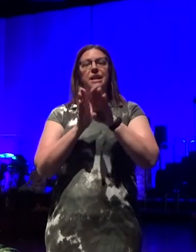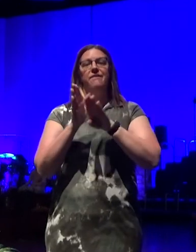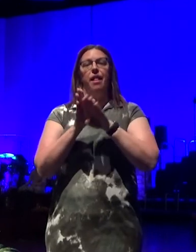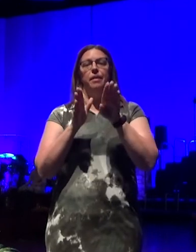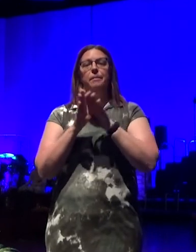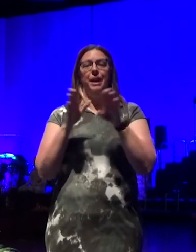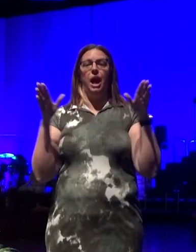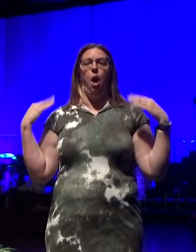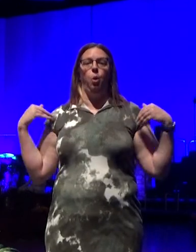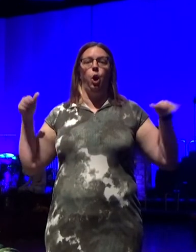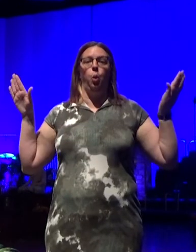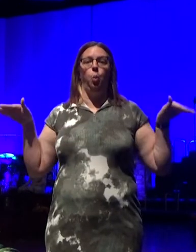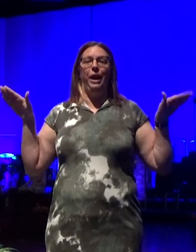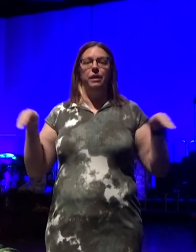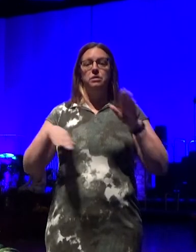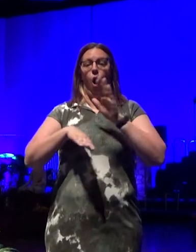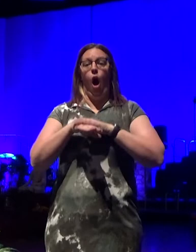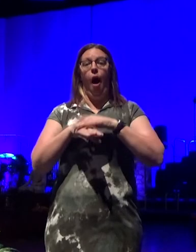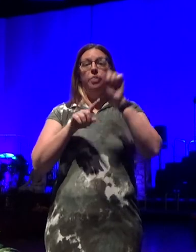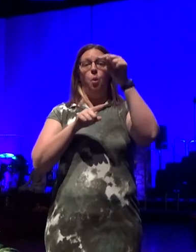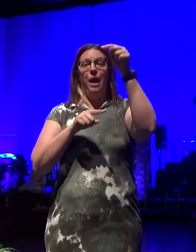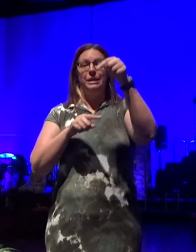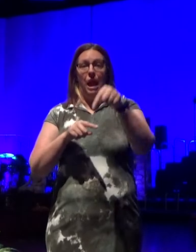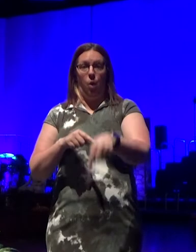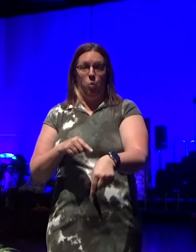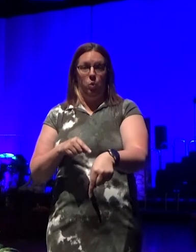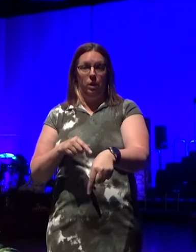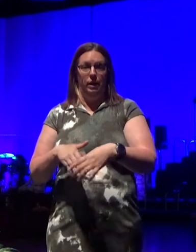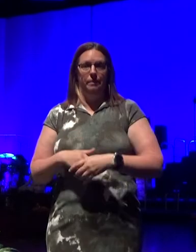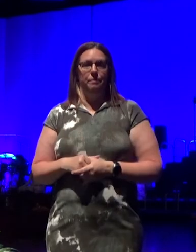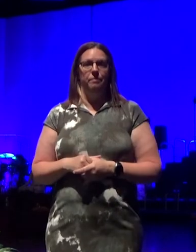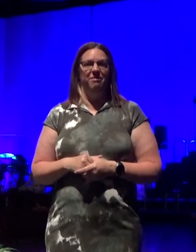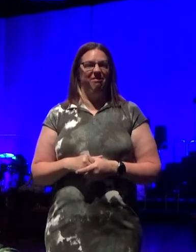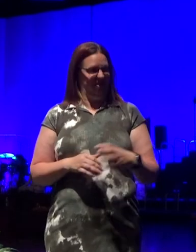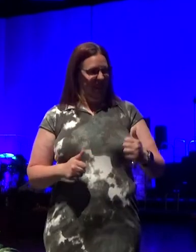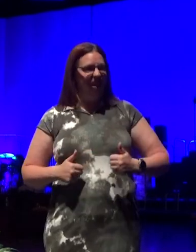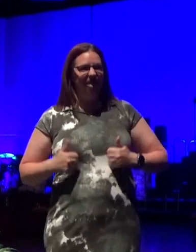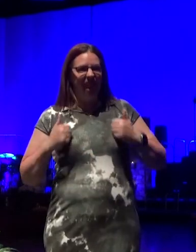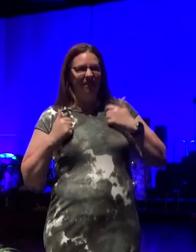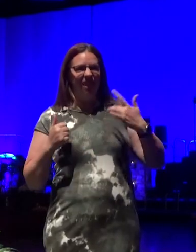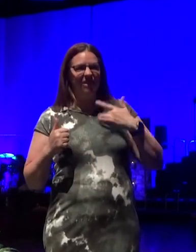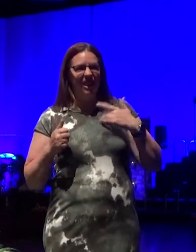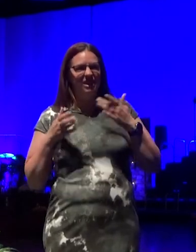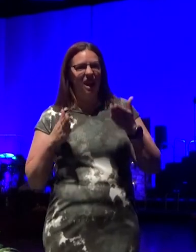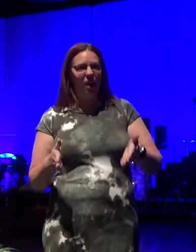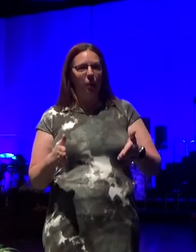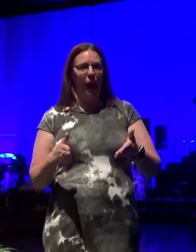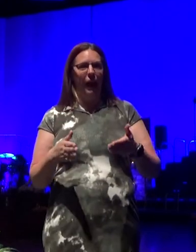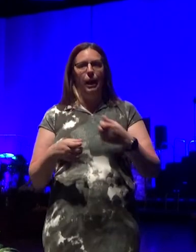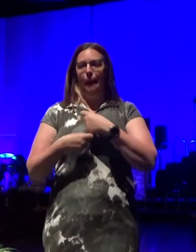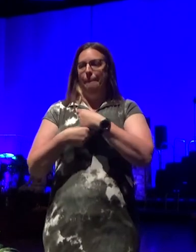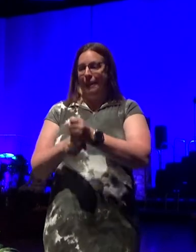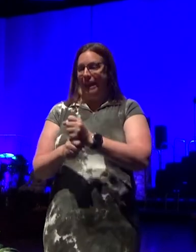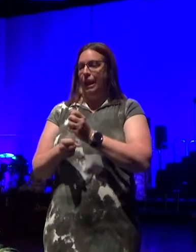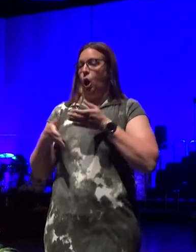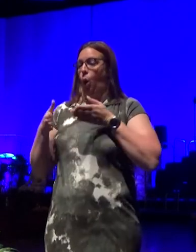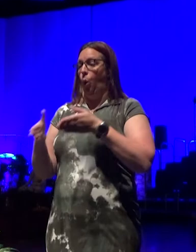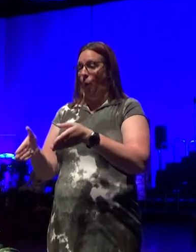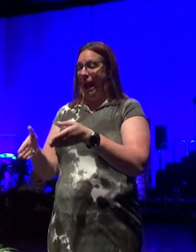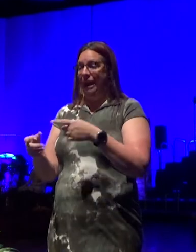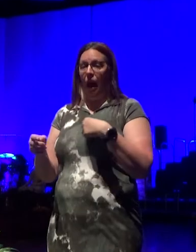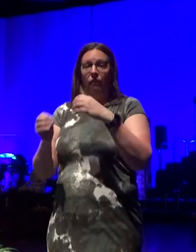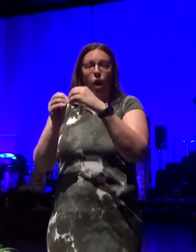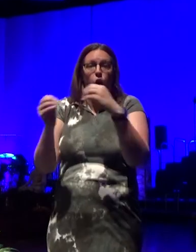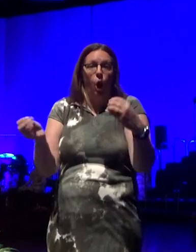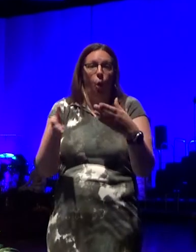down. Doesn't life feel that way sometimes? Making our way out of no way. Yet knowing